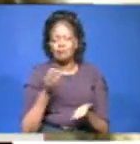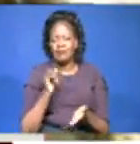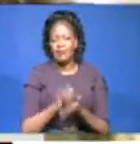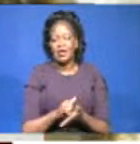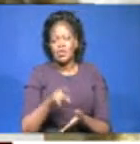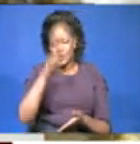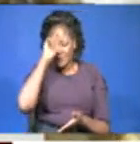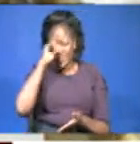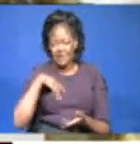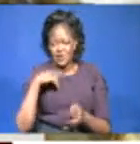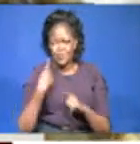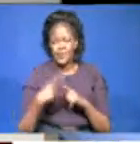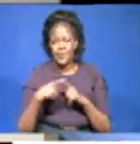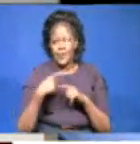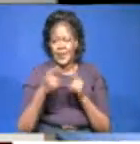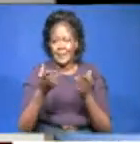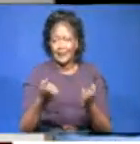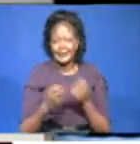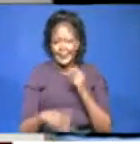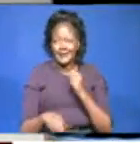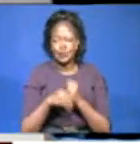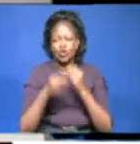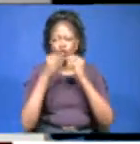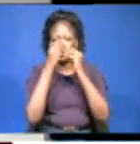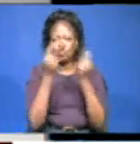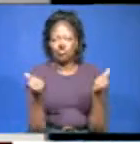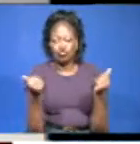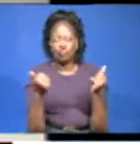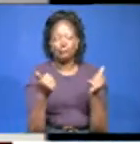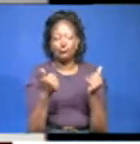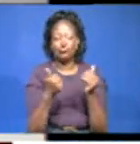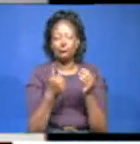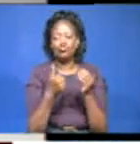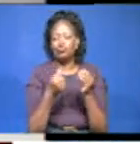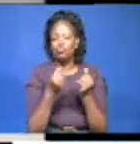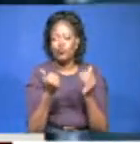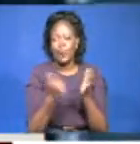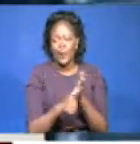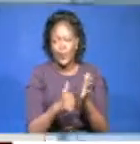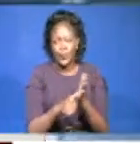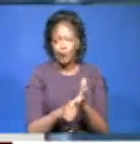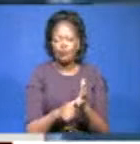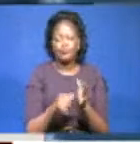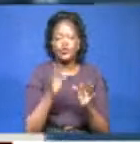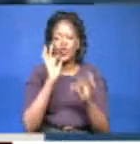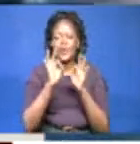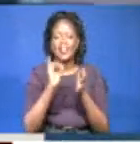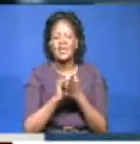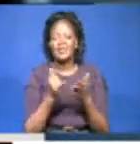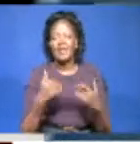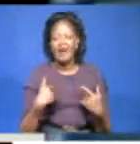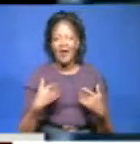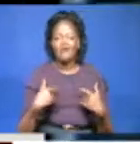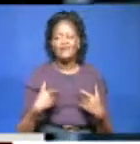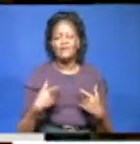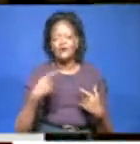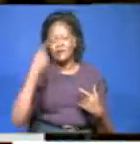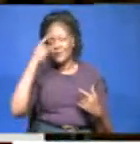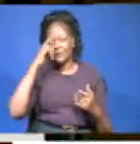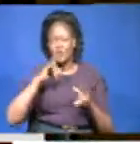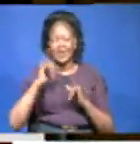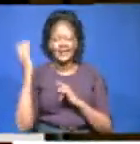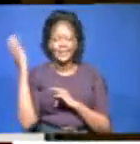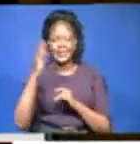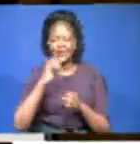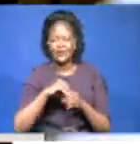positive, but needs additional solutions to bridge the financing gap. Among the options being explored is foreign direct investment